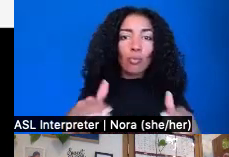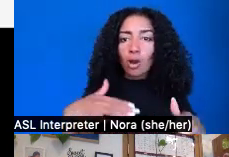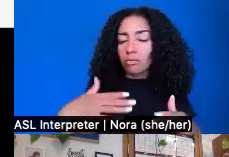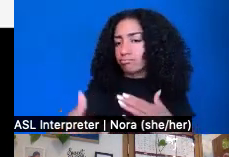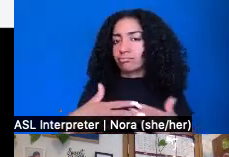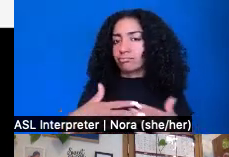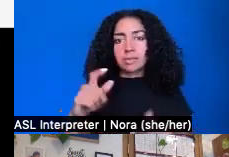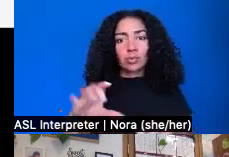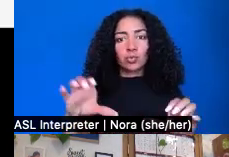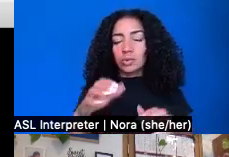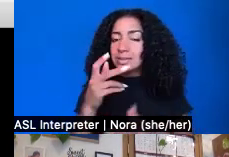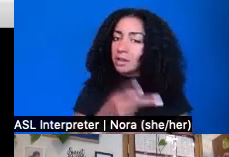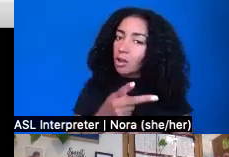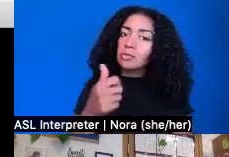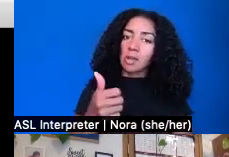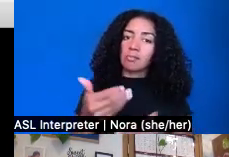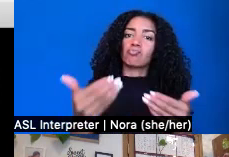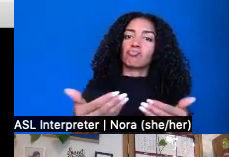for sure, okay?